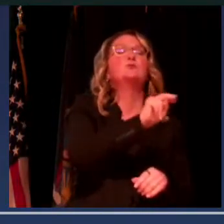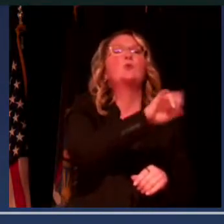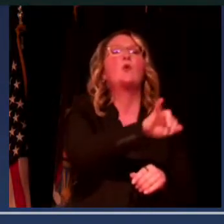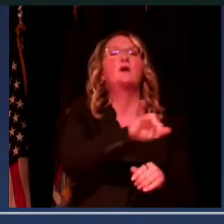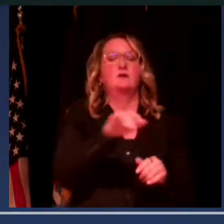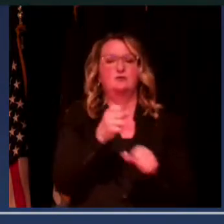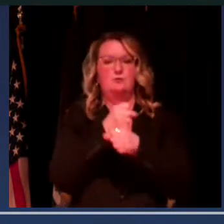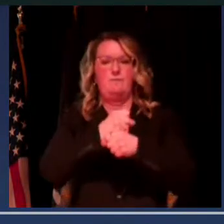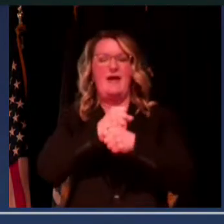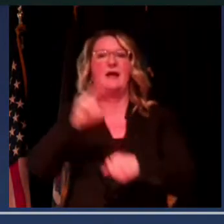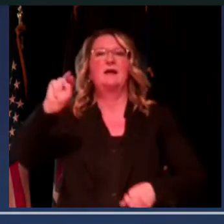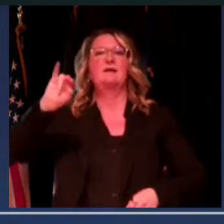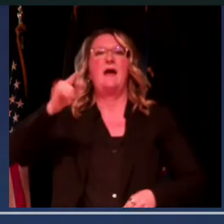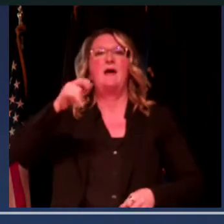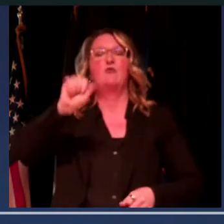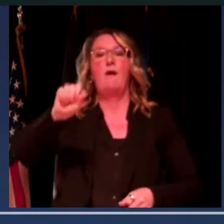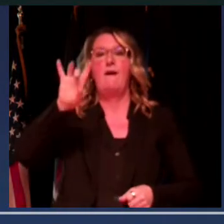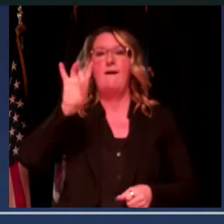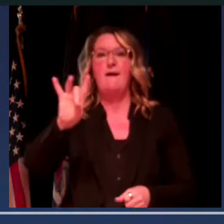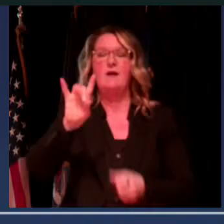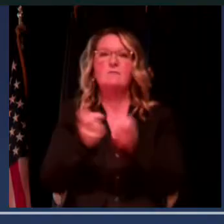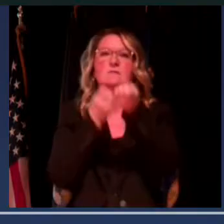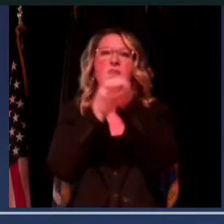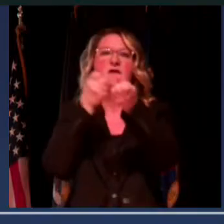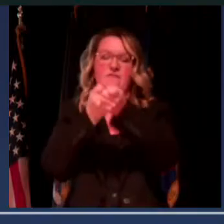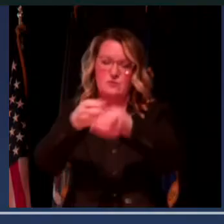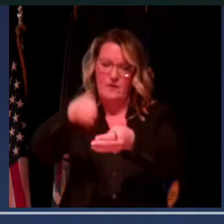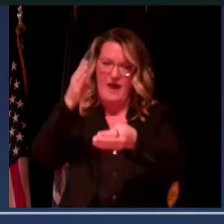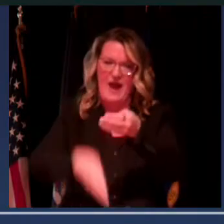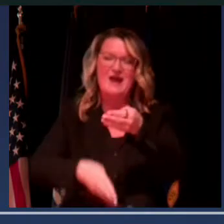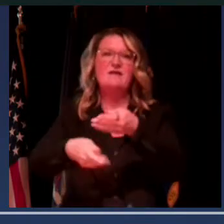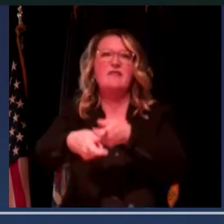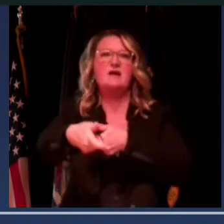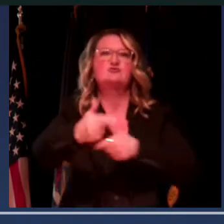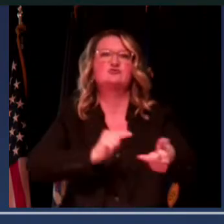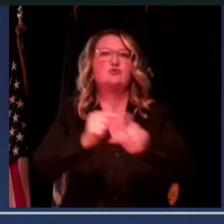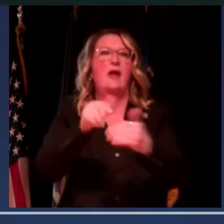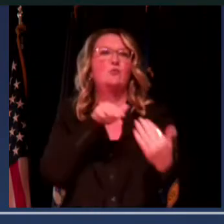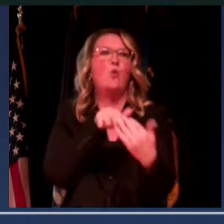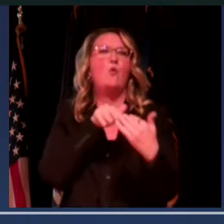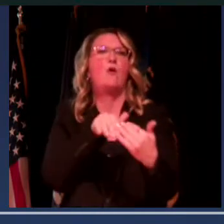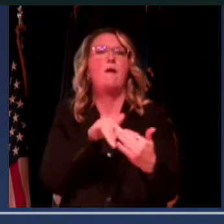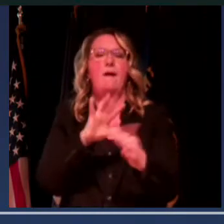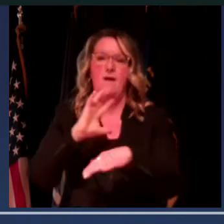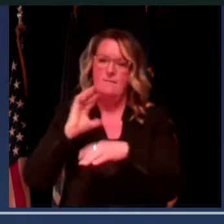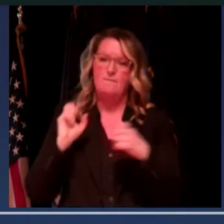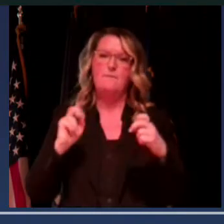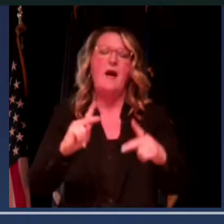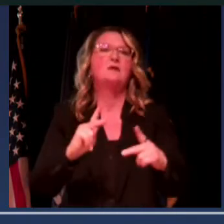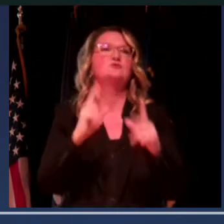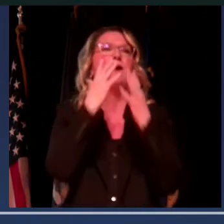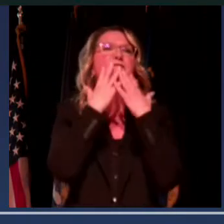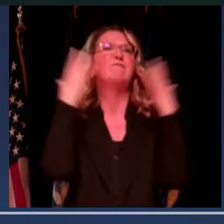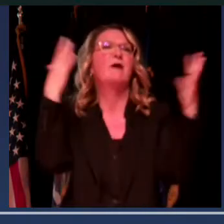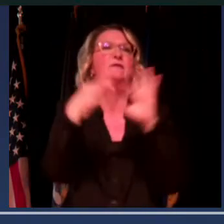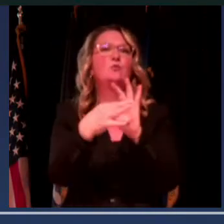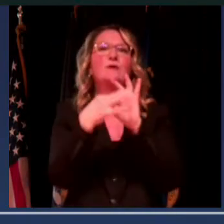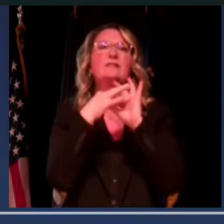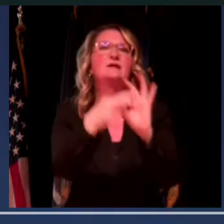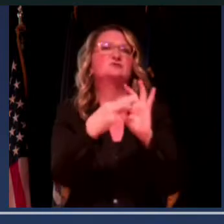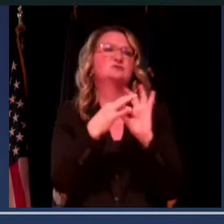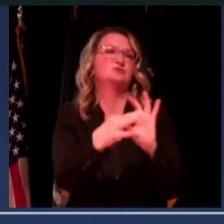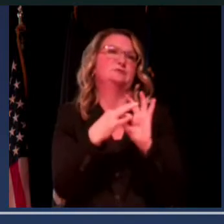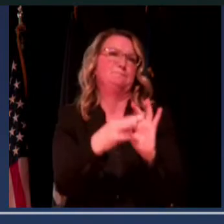Niagara 8 and advocate for an end to this harmful trade war and restore the friendly relationship that has always existed between our two